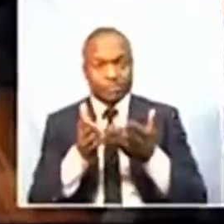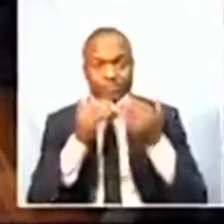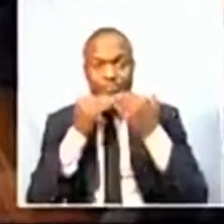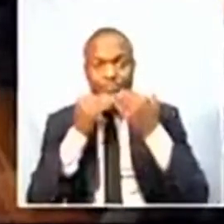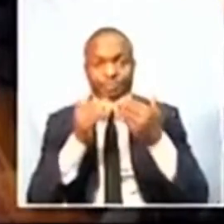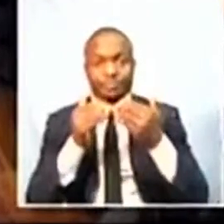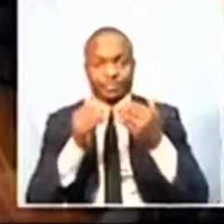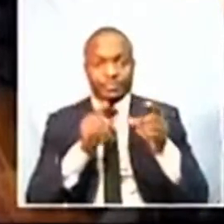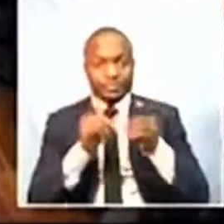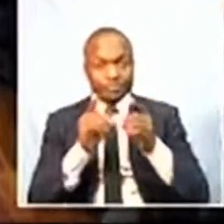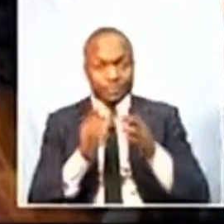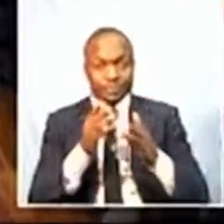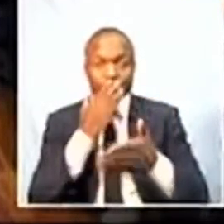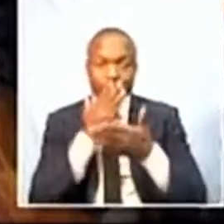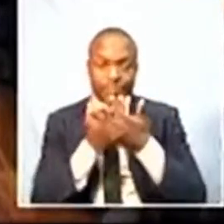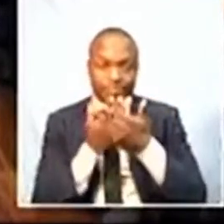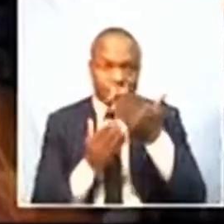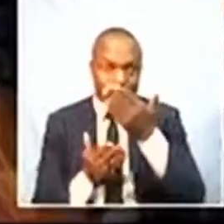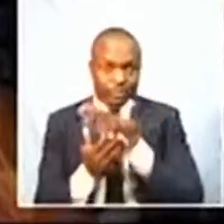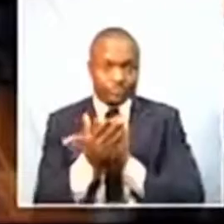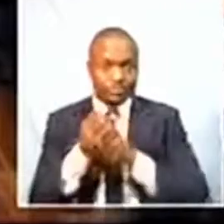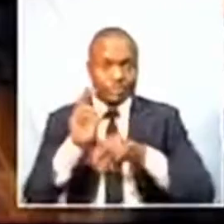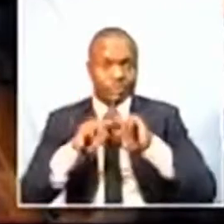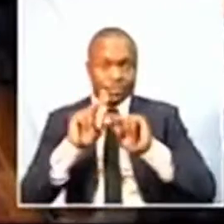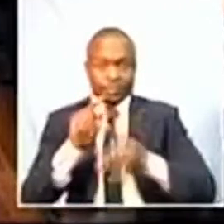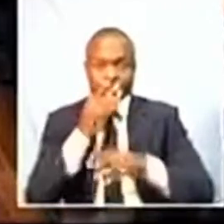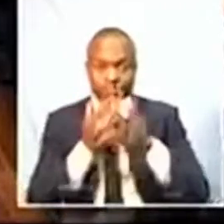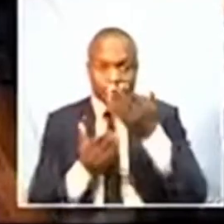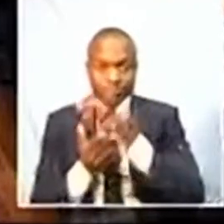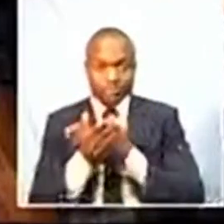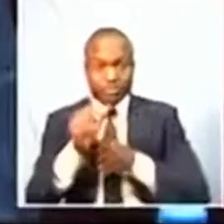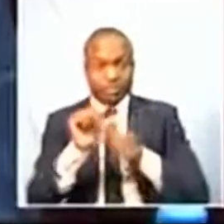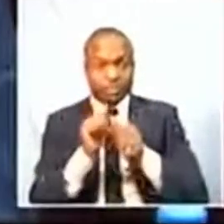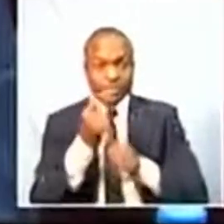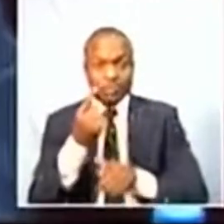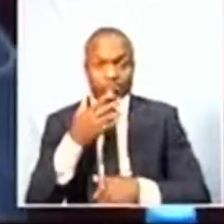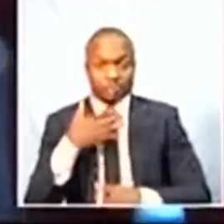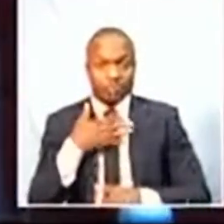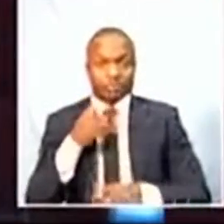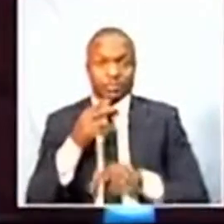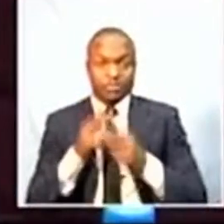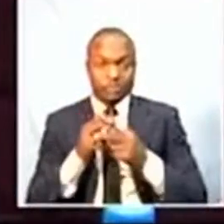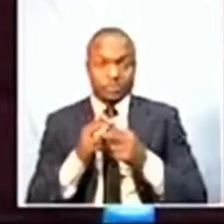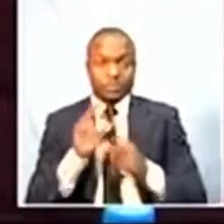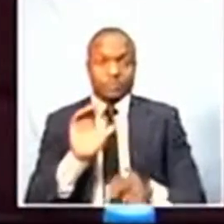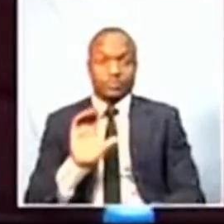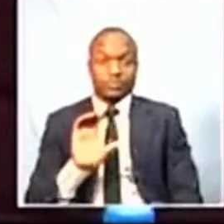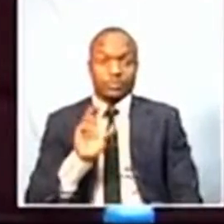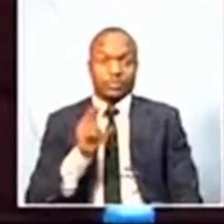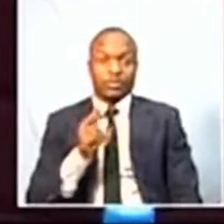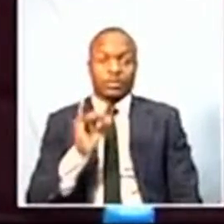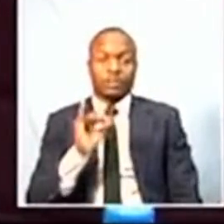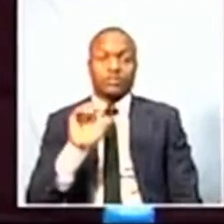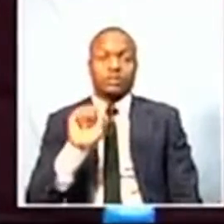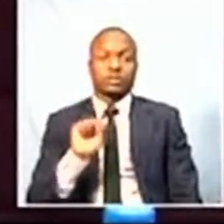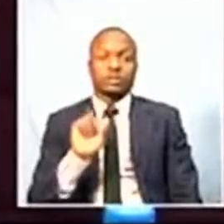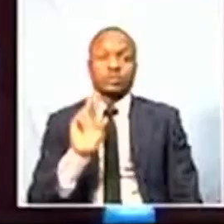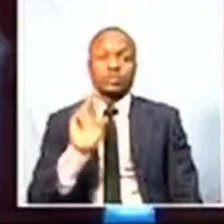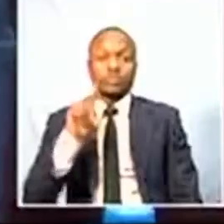Director. Good morning, Chair. Good morning, everyone. My name is Friday Super. I'm the Acting Director,